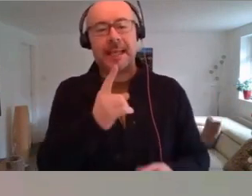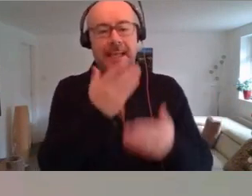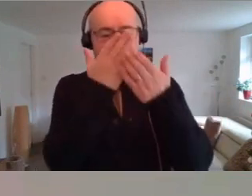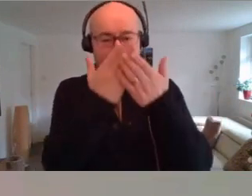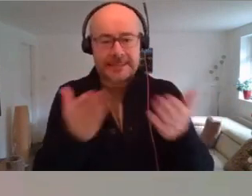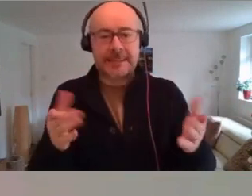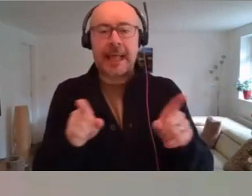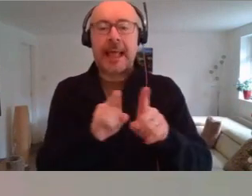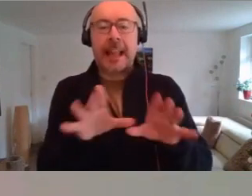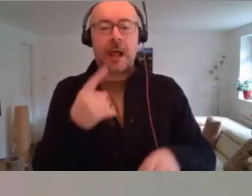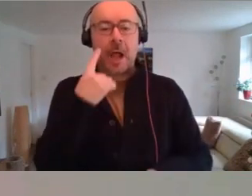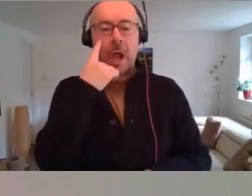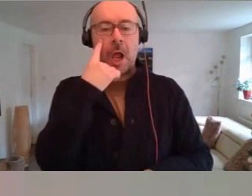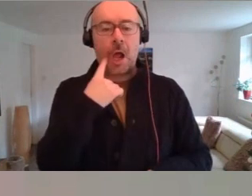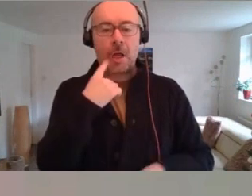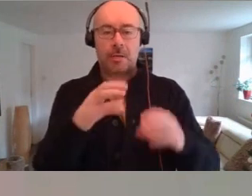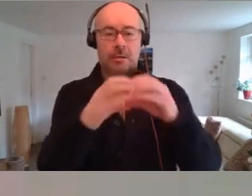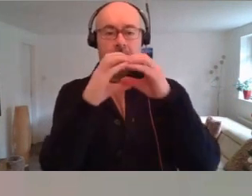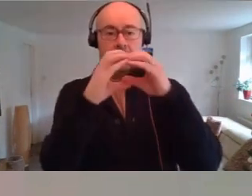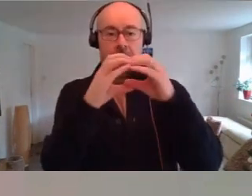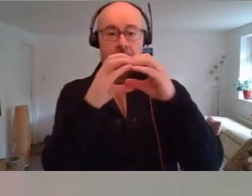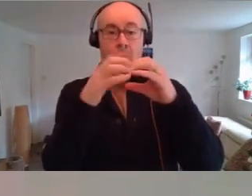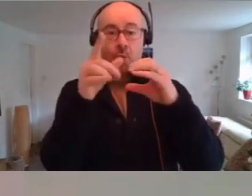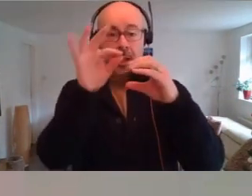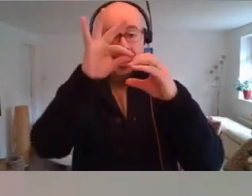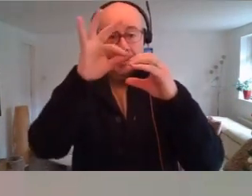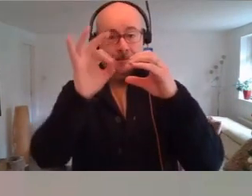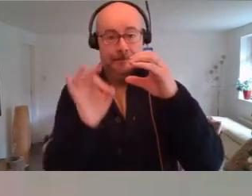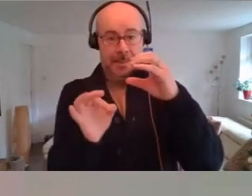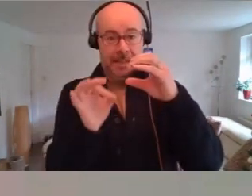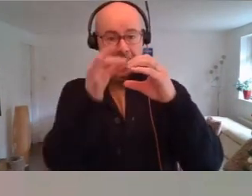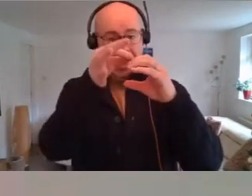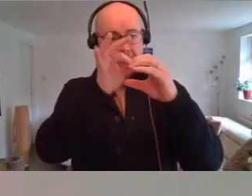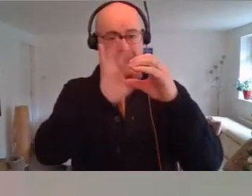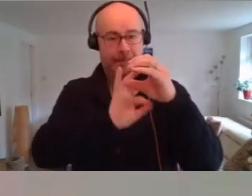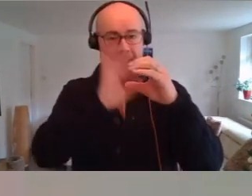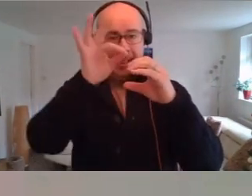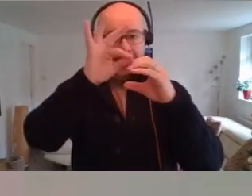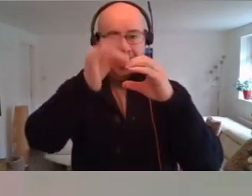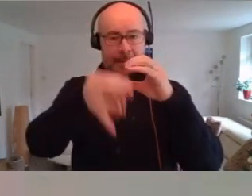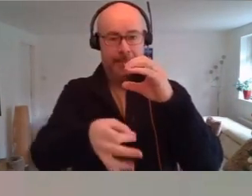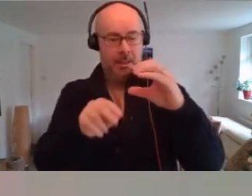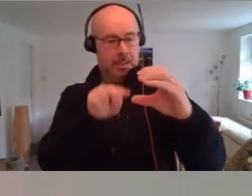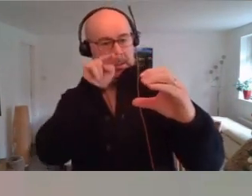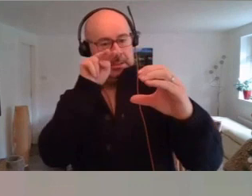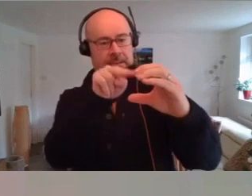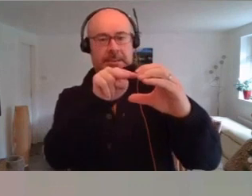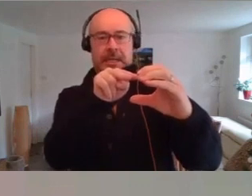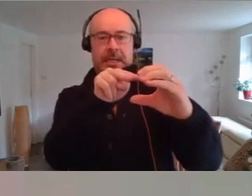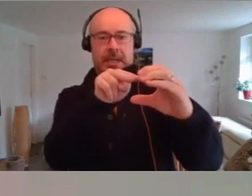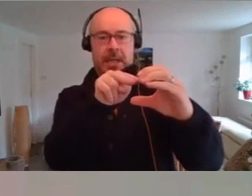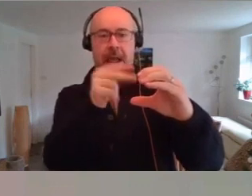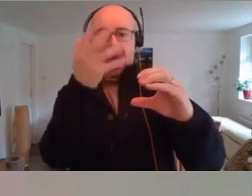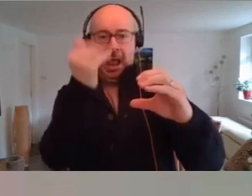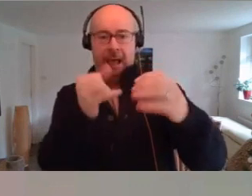And this person said, you know, as we start to peel away those layers, we start to see all of these different elements.